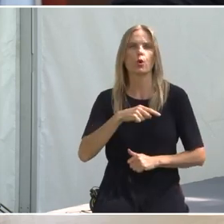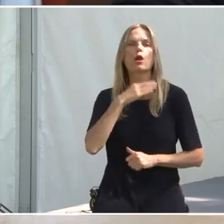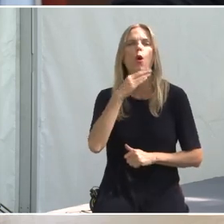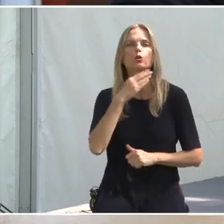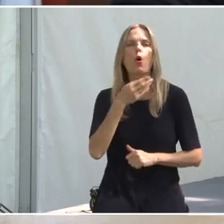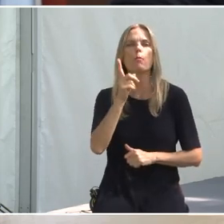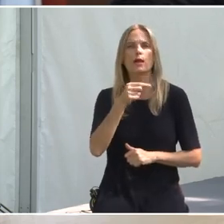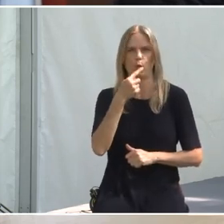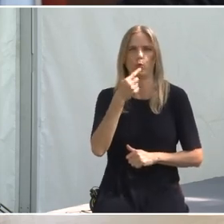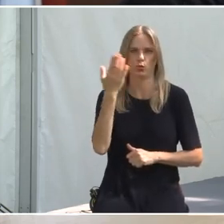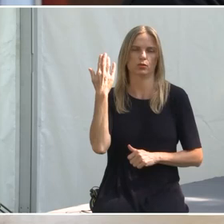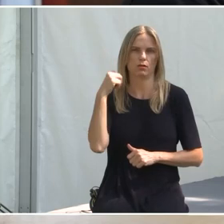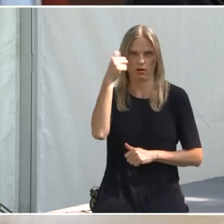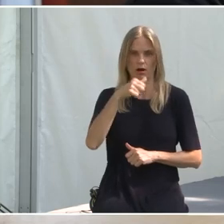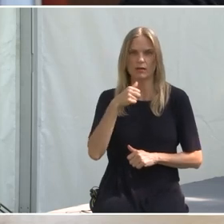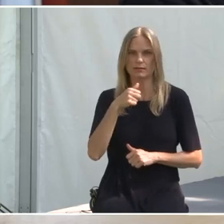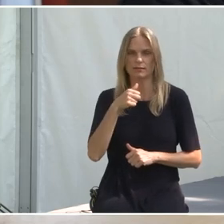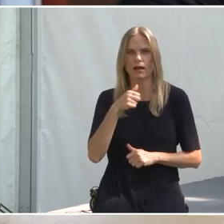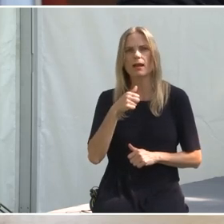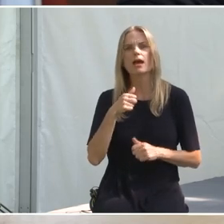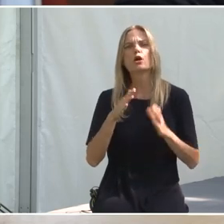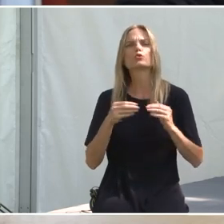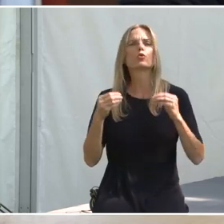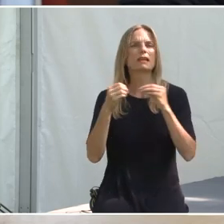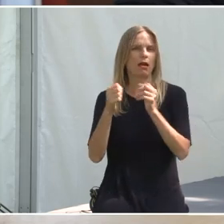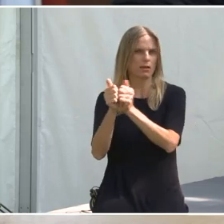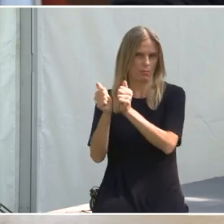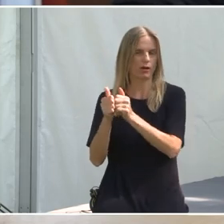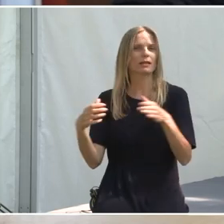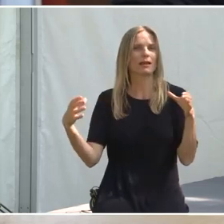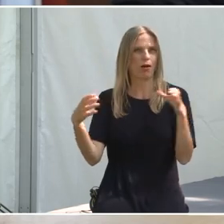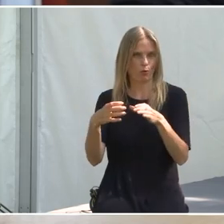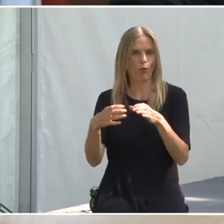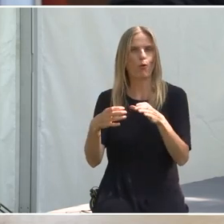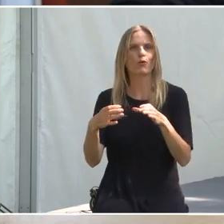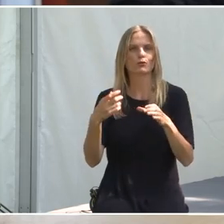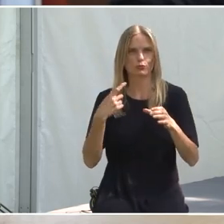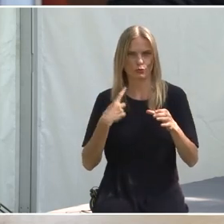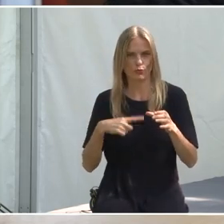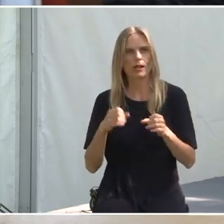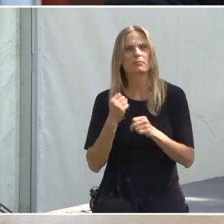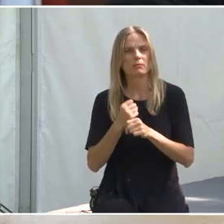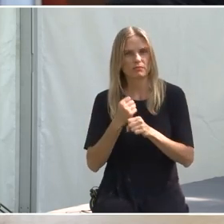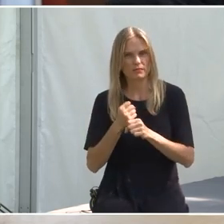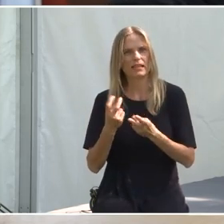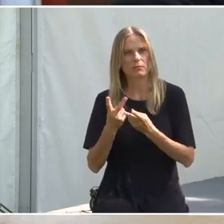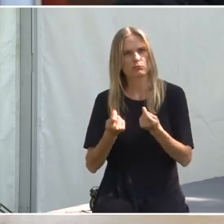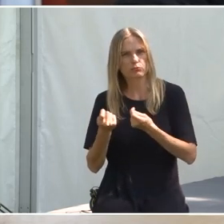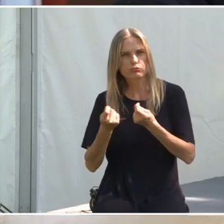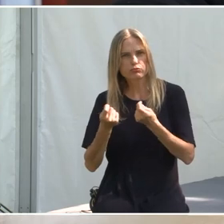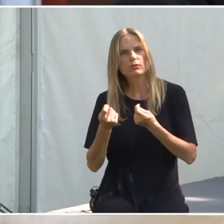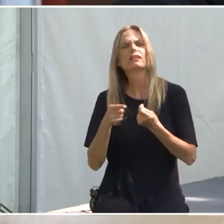they'll be coming our British partners, who developed also this therapeutic